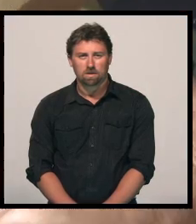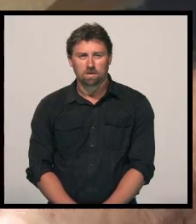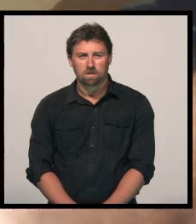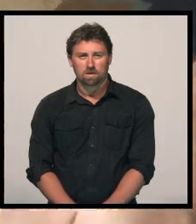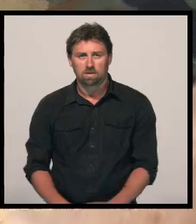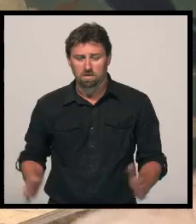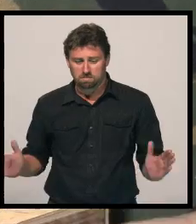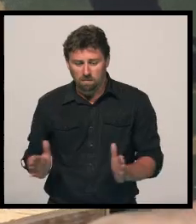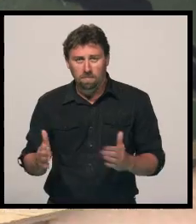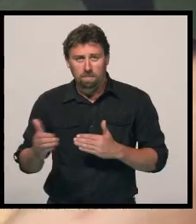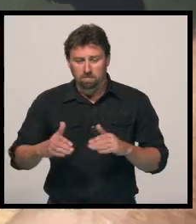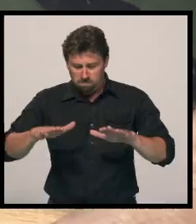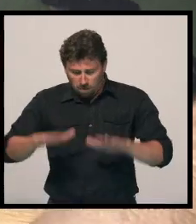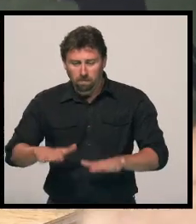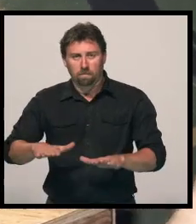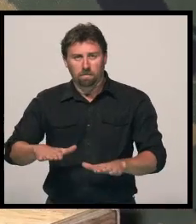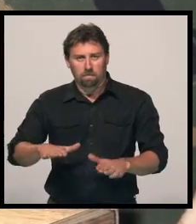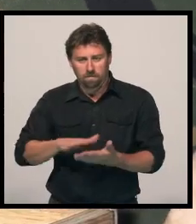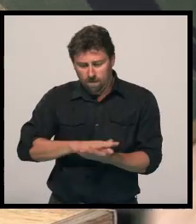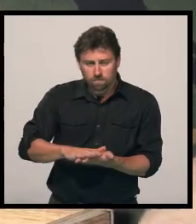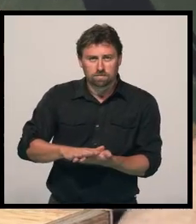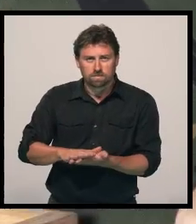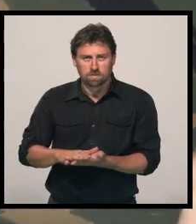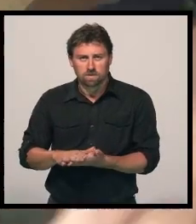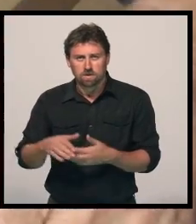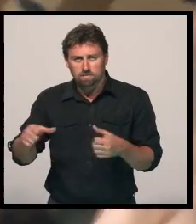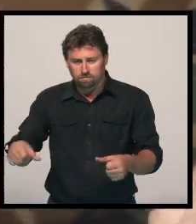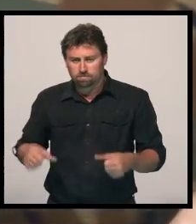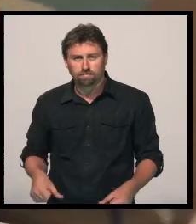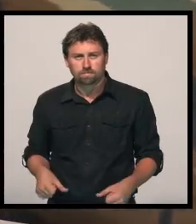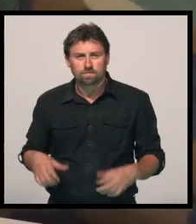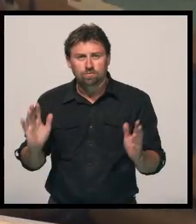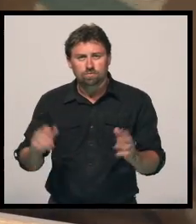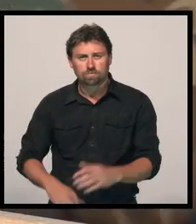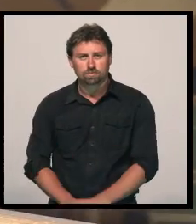Push it down, make sure it's flat. Push the dogs down.